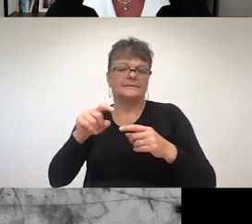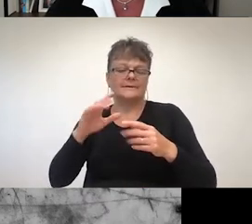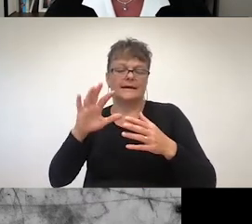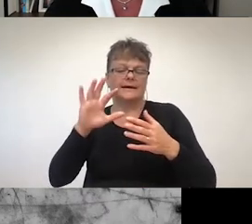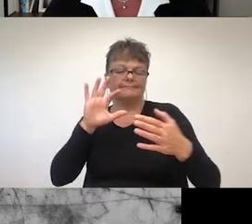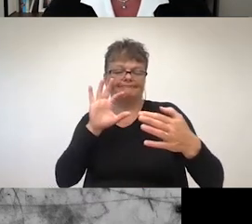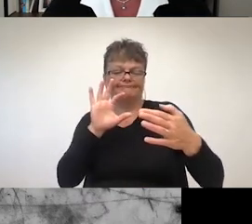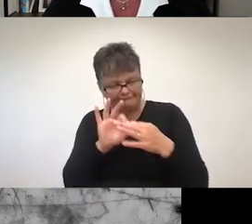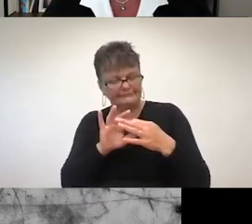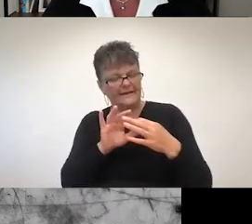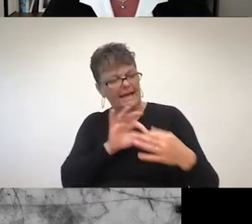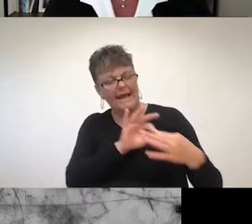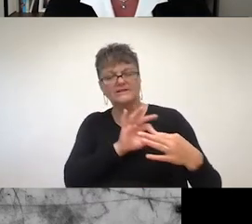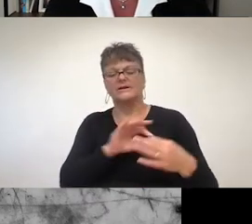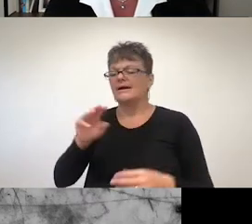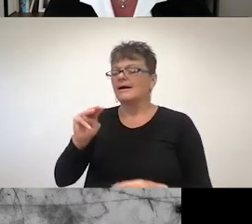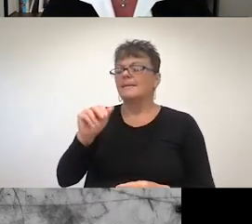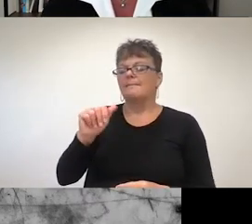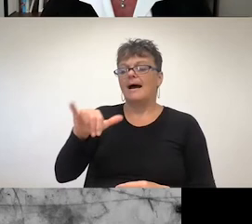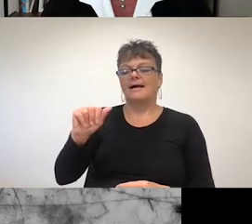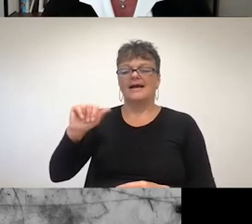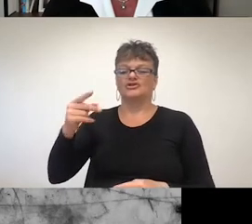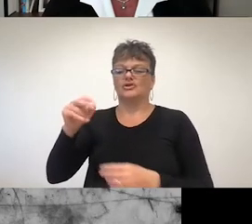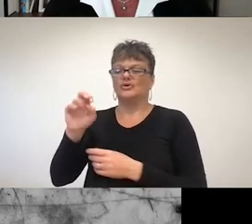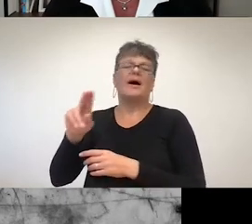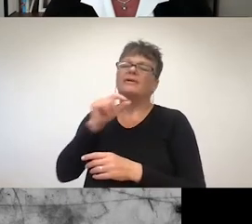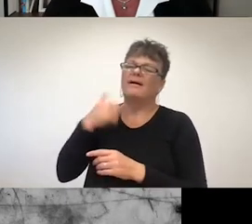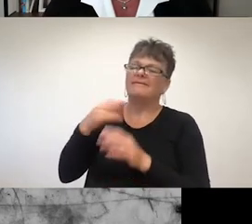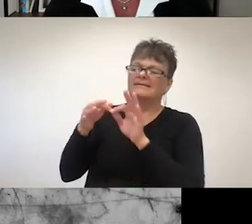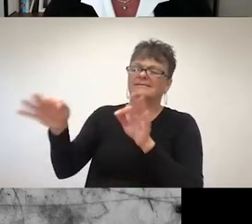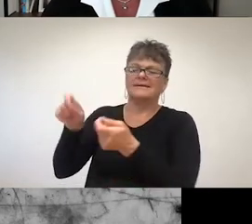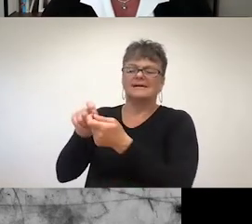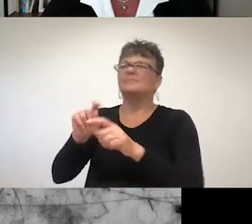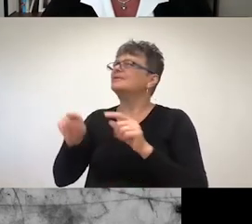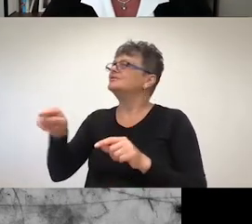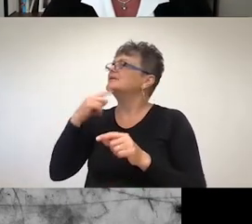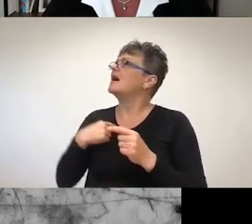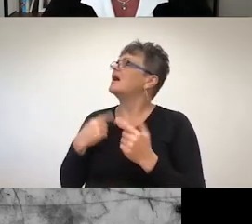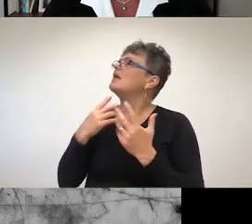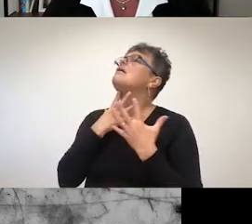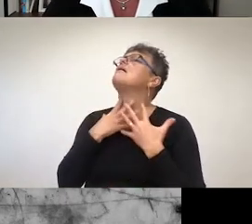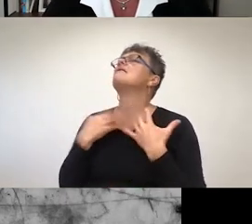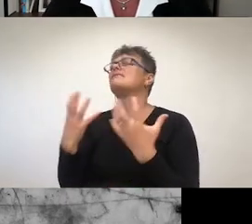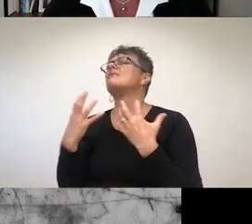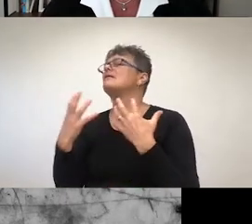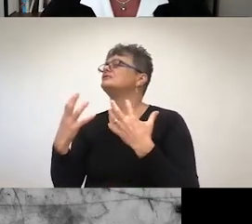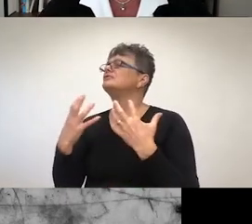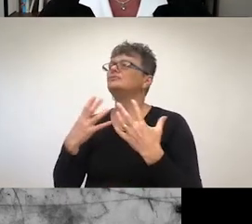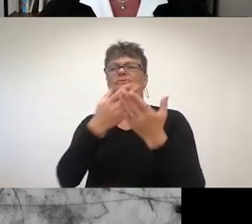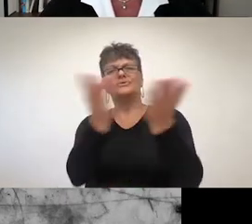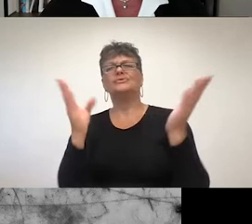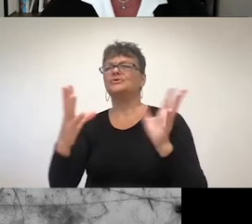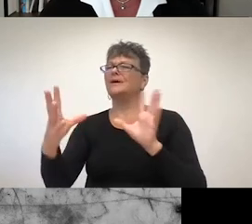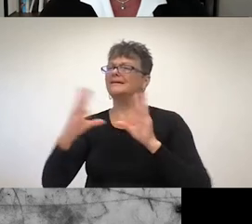in front of me, but essentially she wrote, "I long to be accepted for who I am." And that's